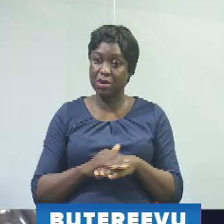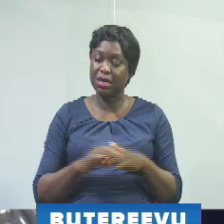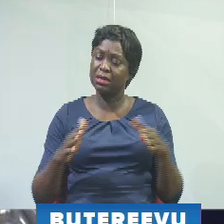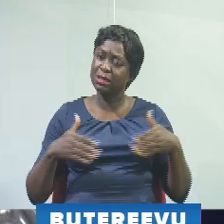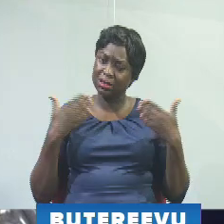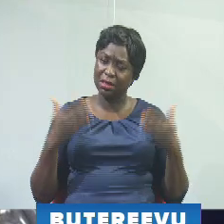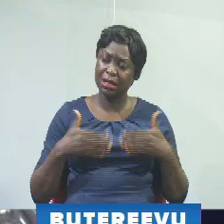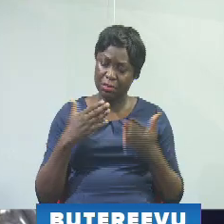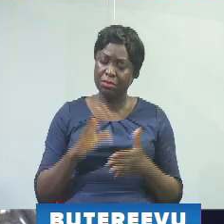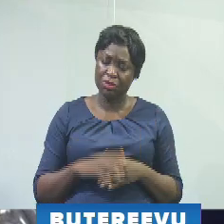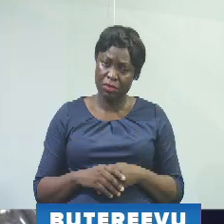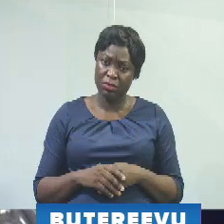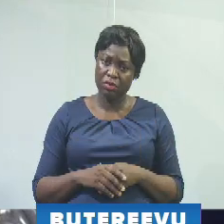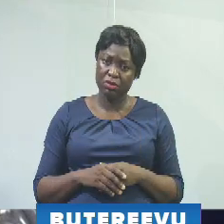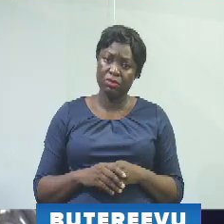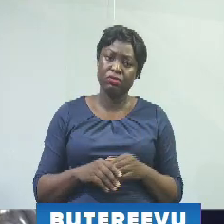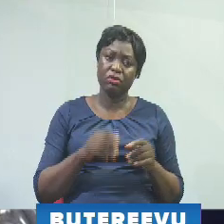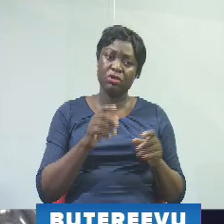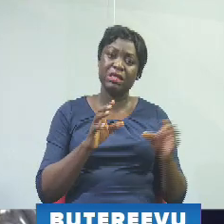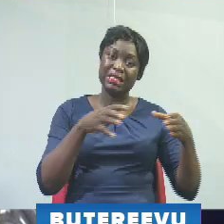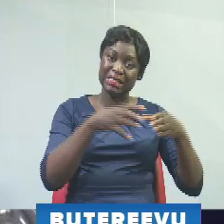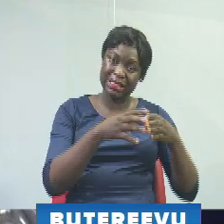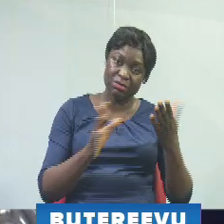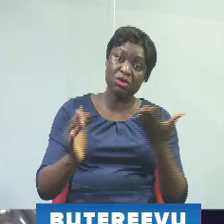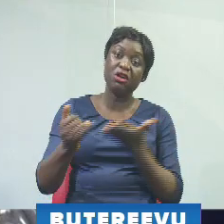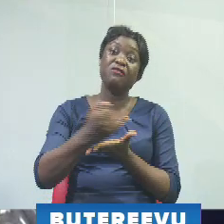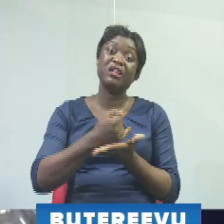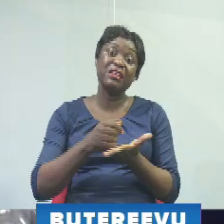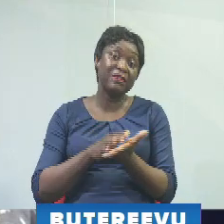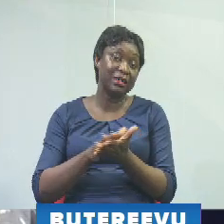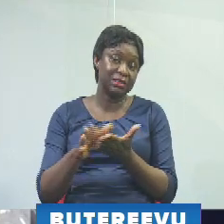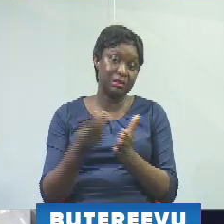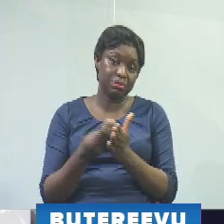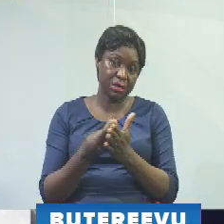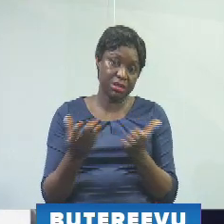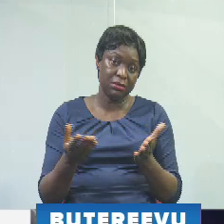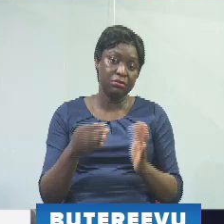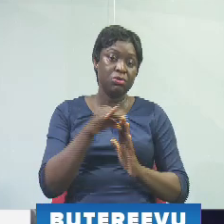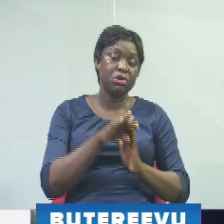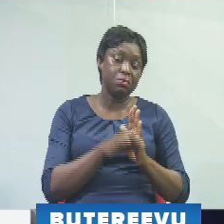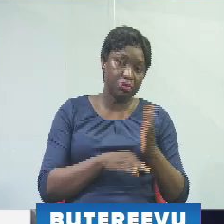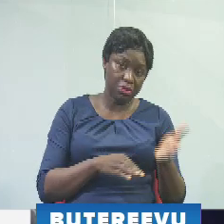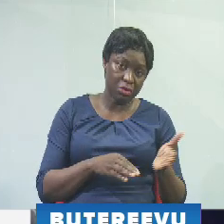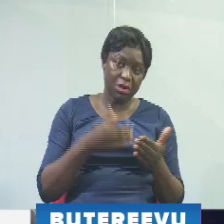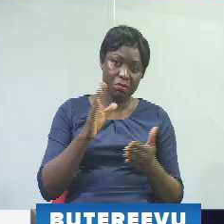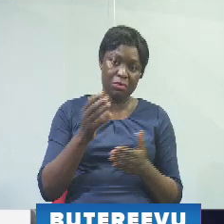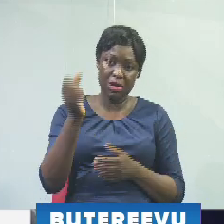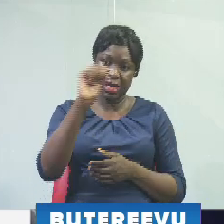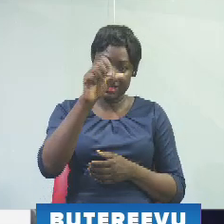musanyufu nnyo olwa Bamusiga Nsimbi bano naddala olw'enteekateeka ey'essentema